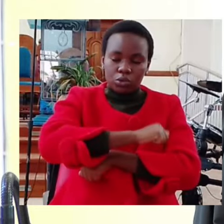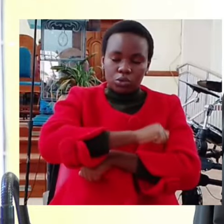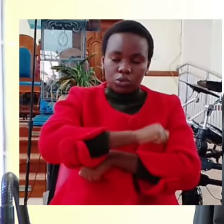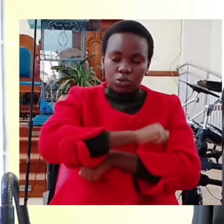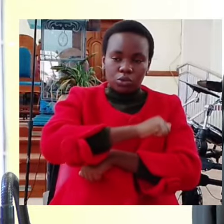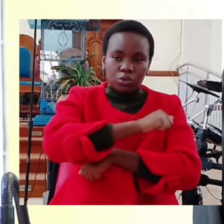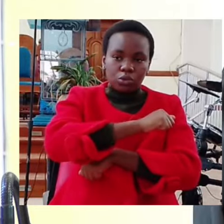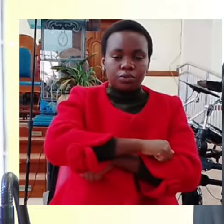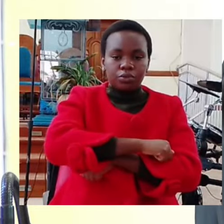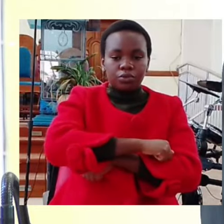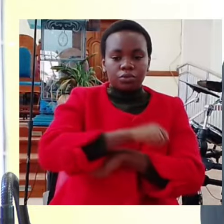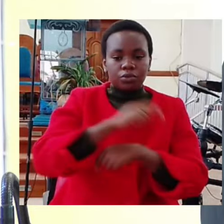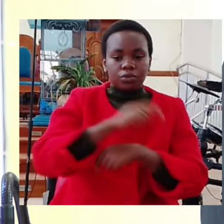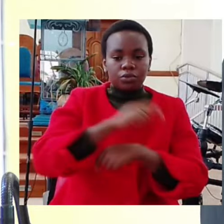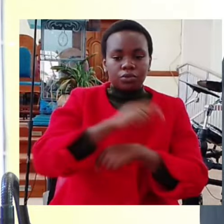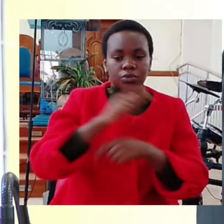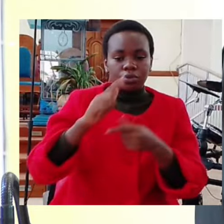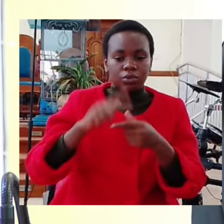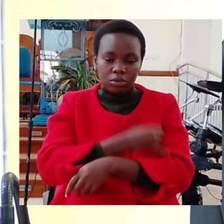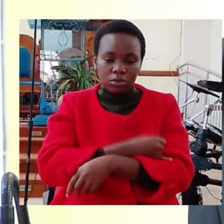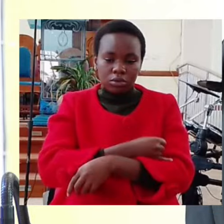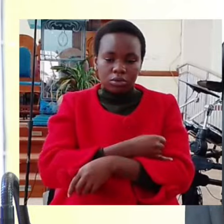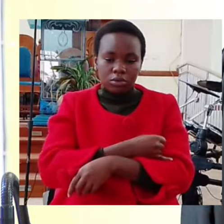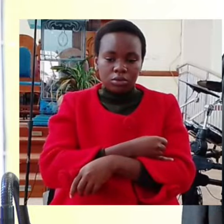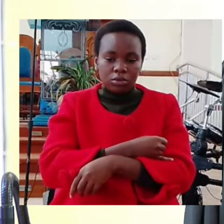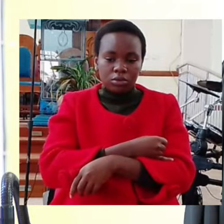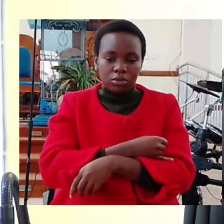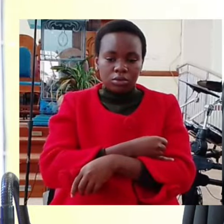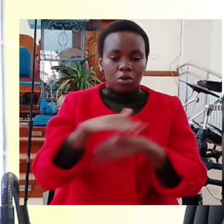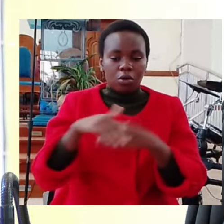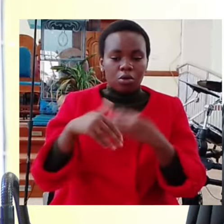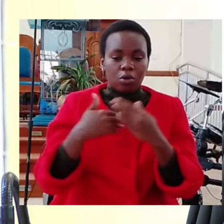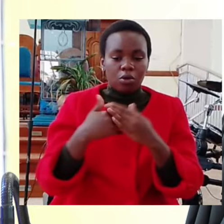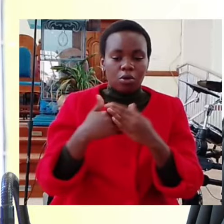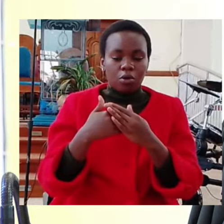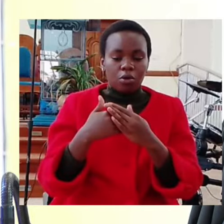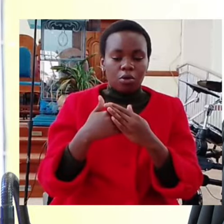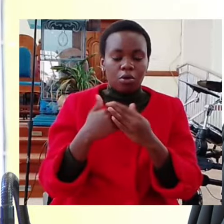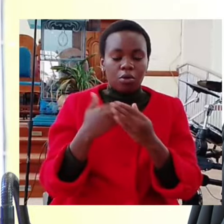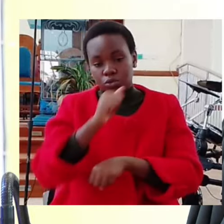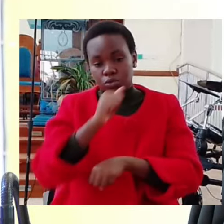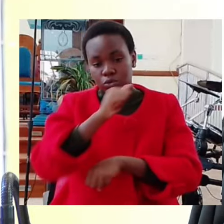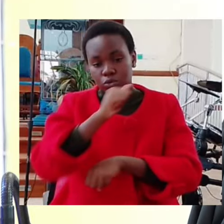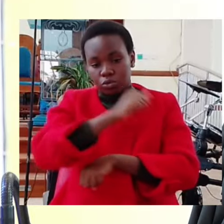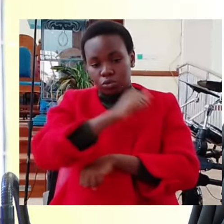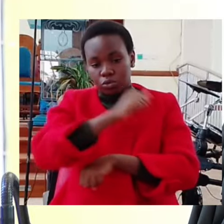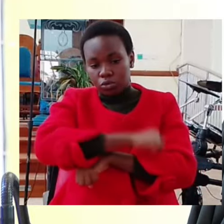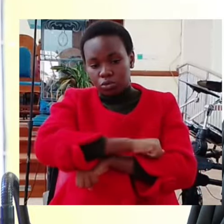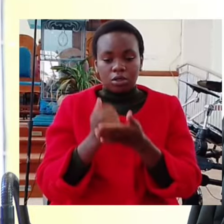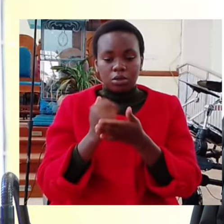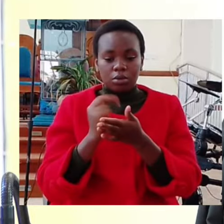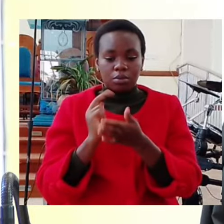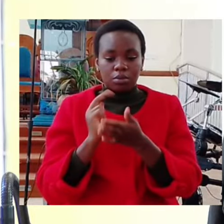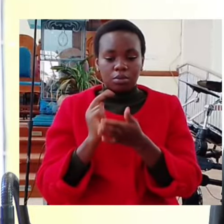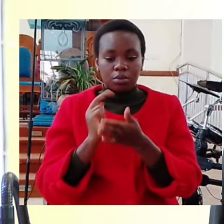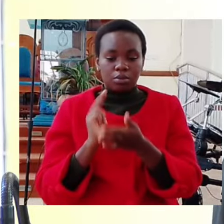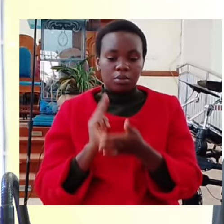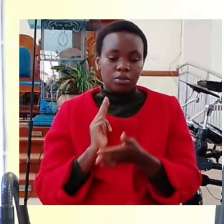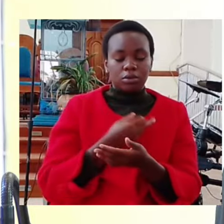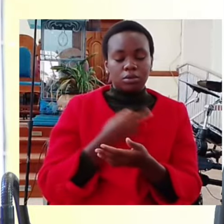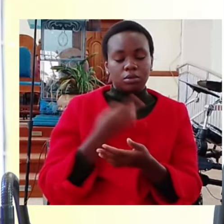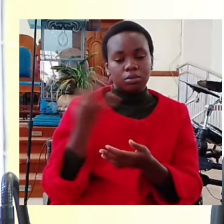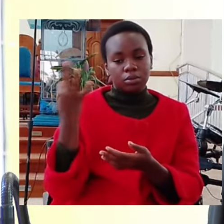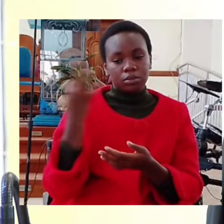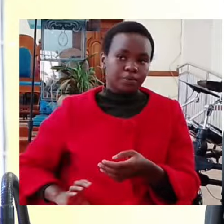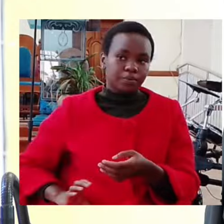institution. That the profit we make from that school will help us to preach Christ. Etiguo. Tukihoere shukuru na